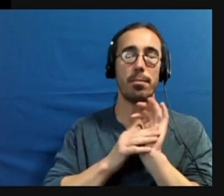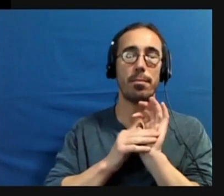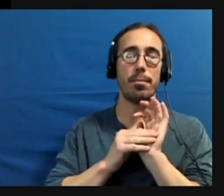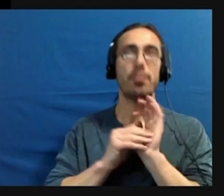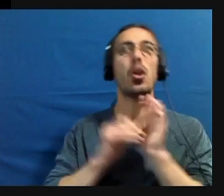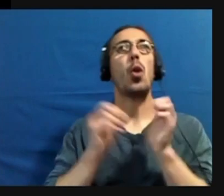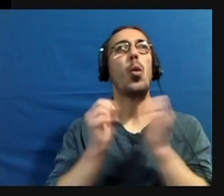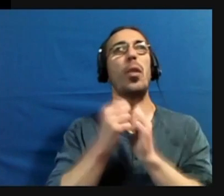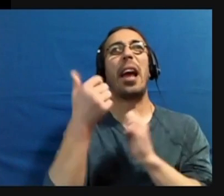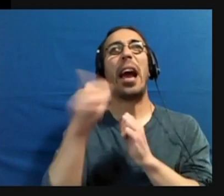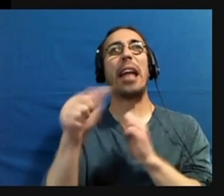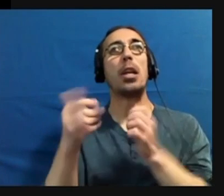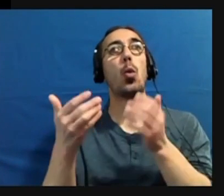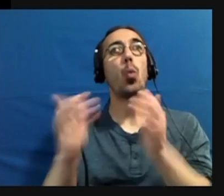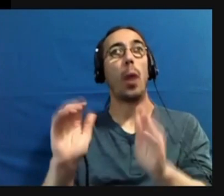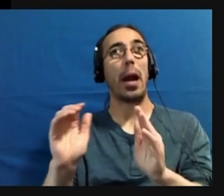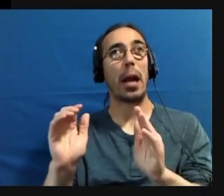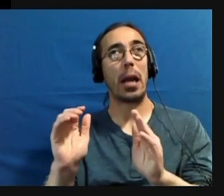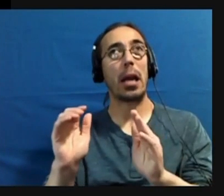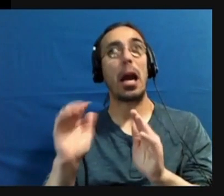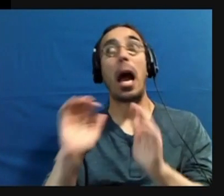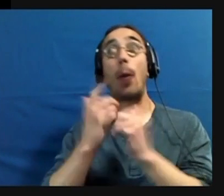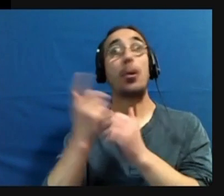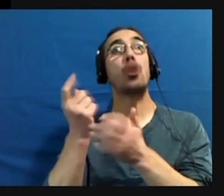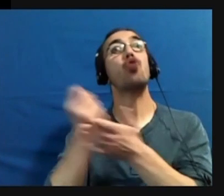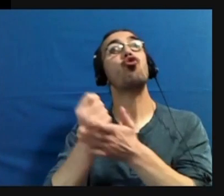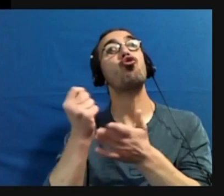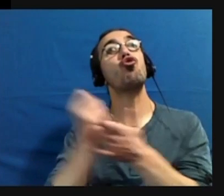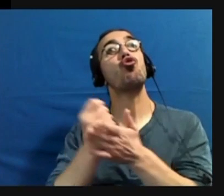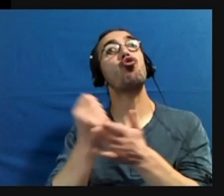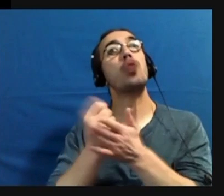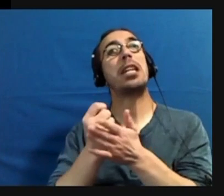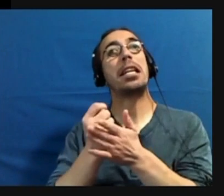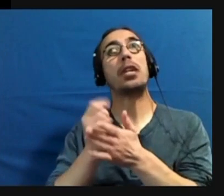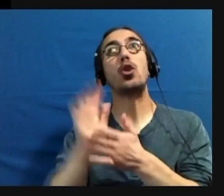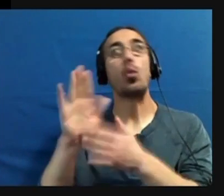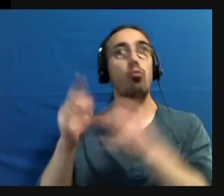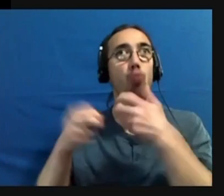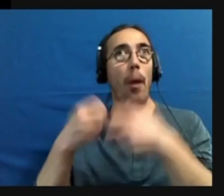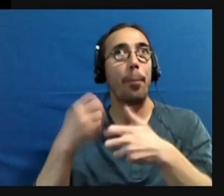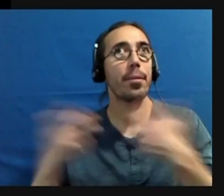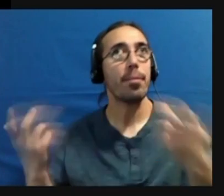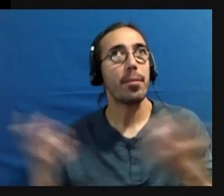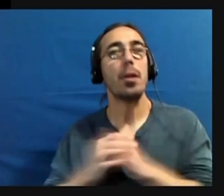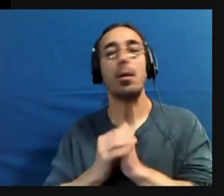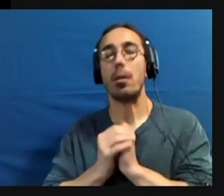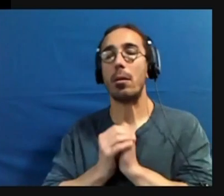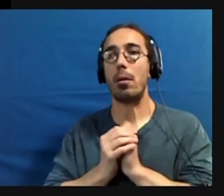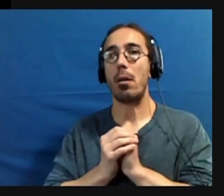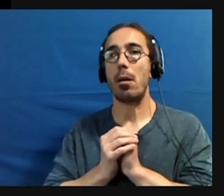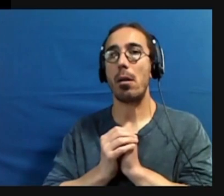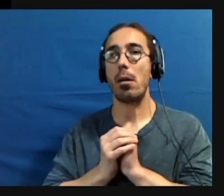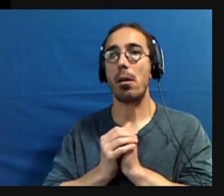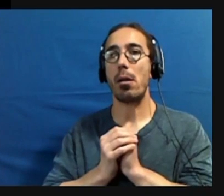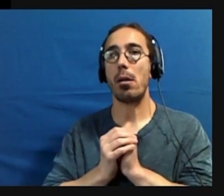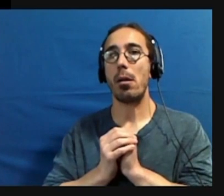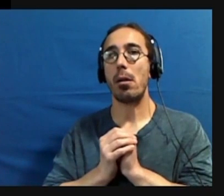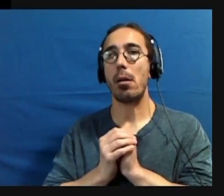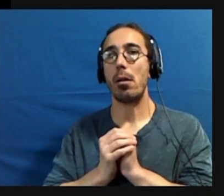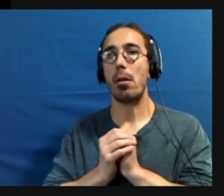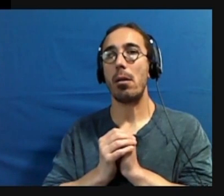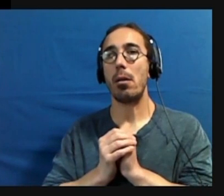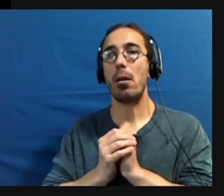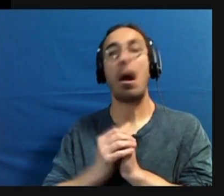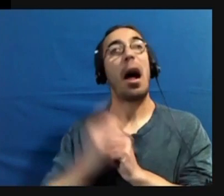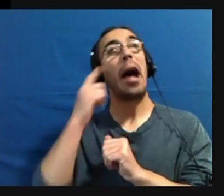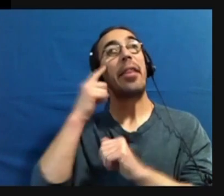with any way that we are treating these kinds of problems. And I think that the